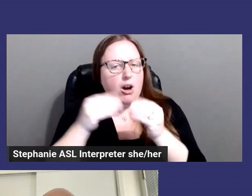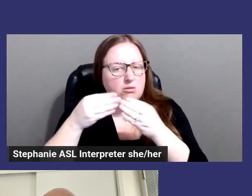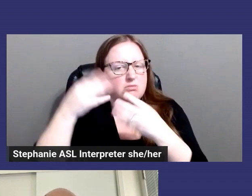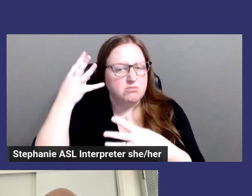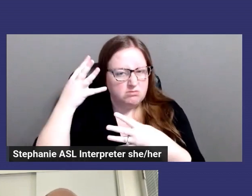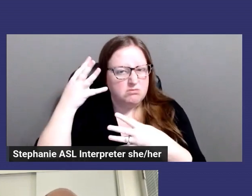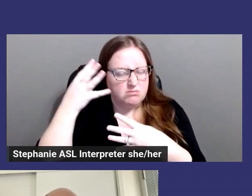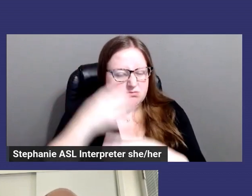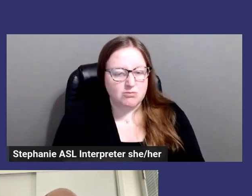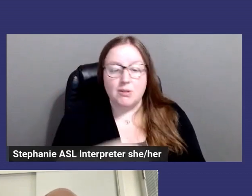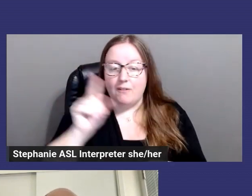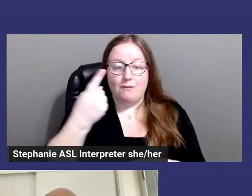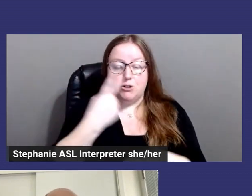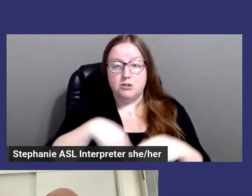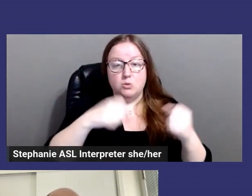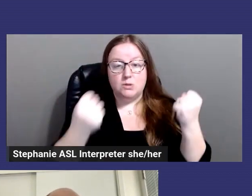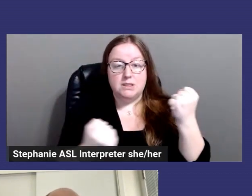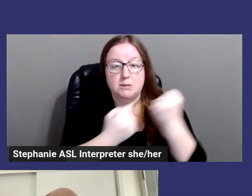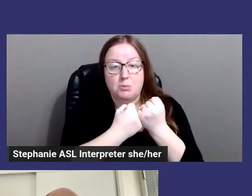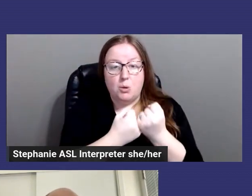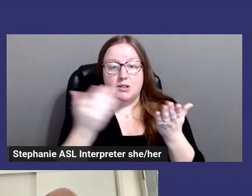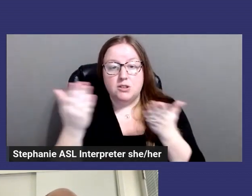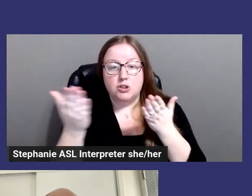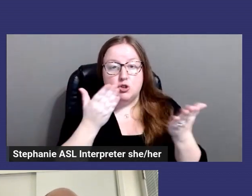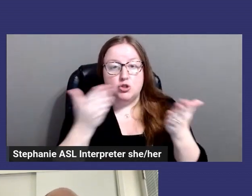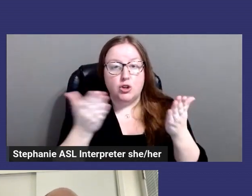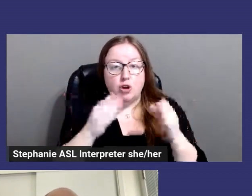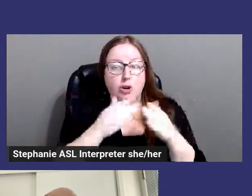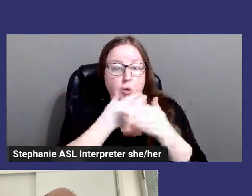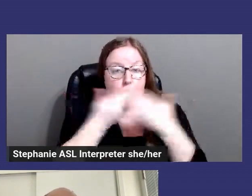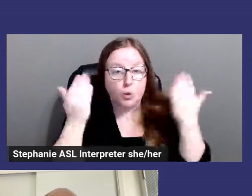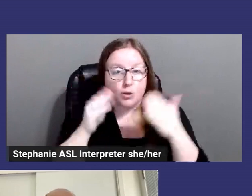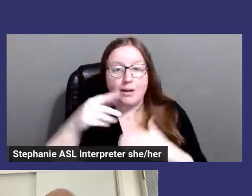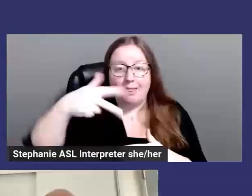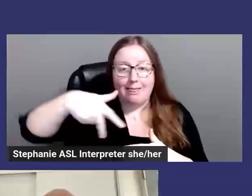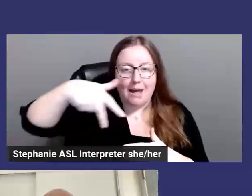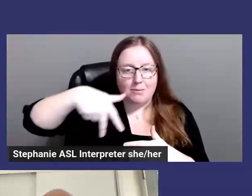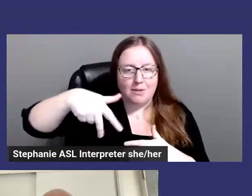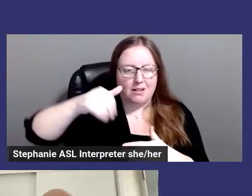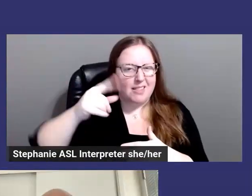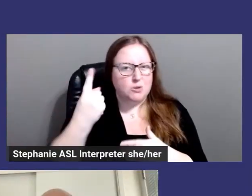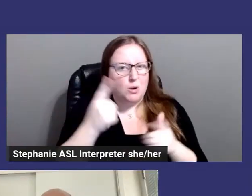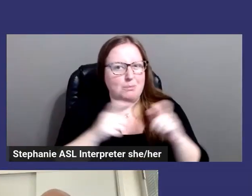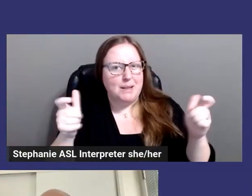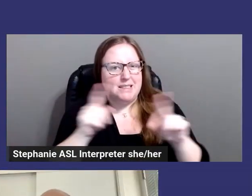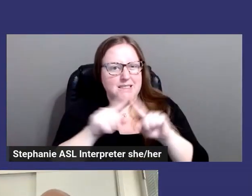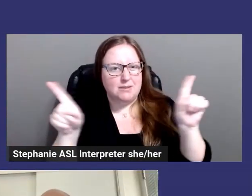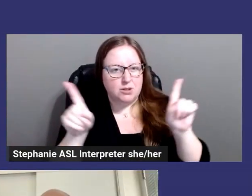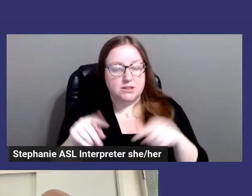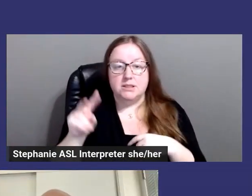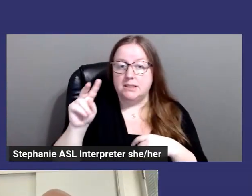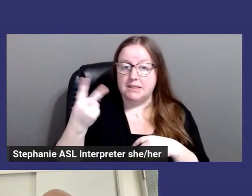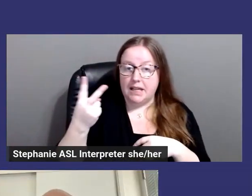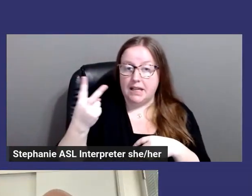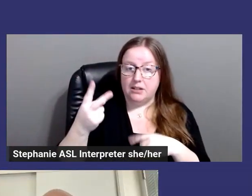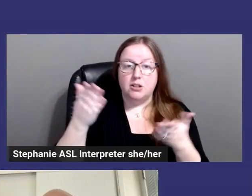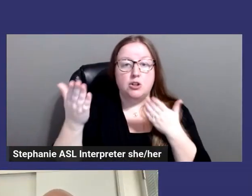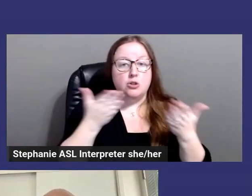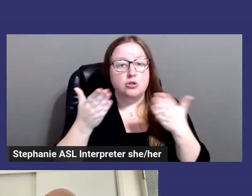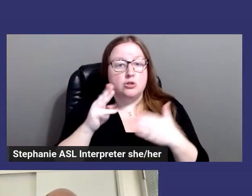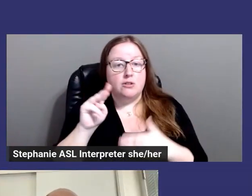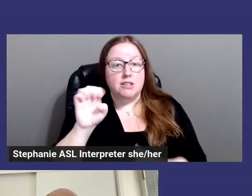of all, we support serverless Lambda. So that's one significant difference. And second, the service